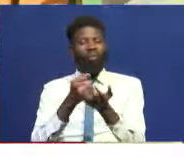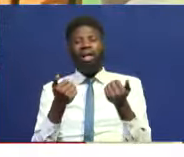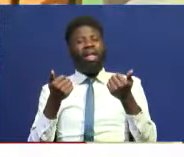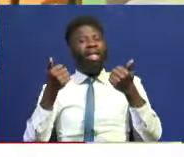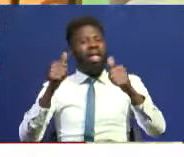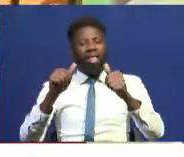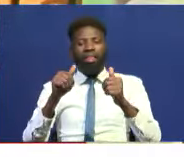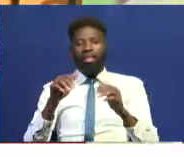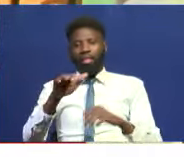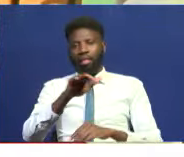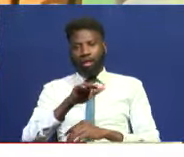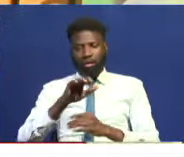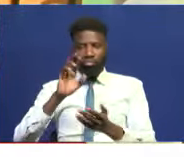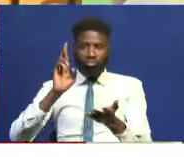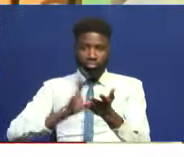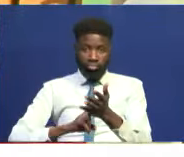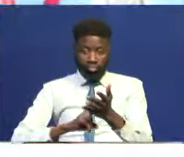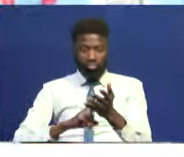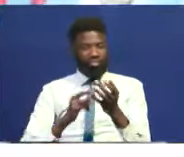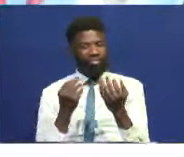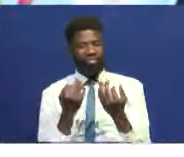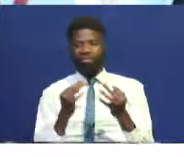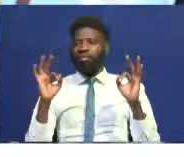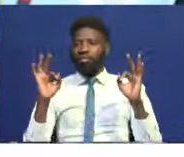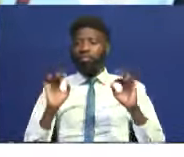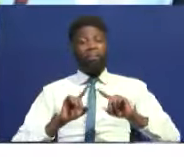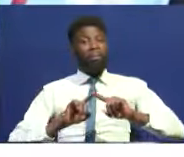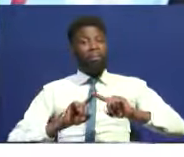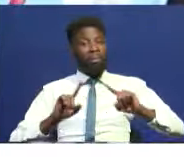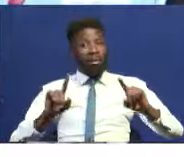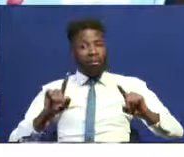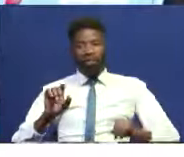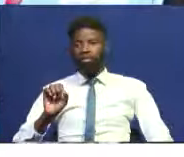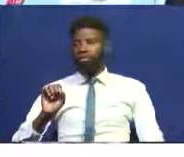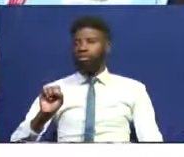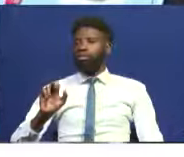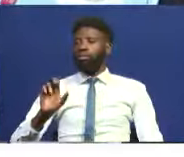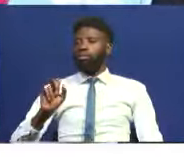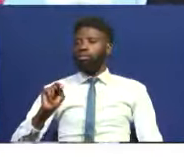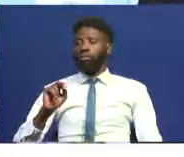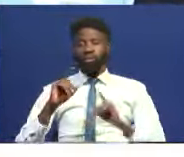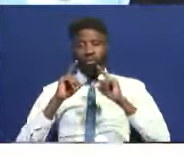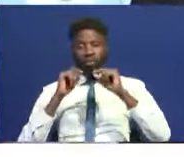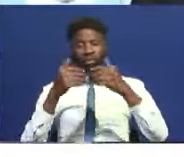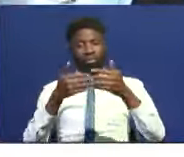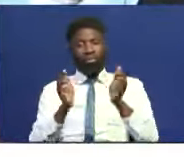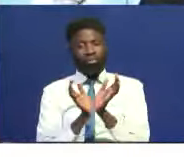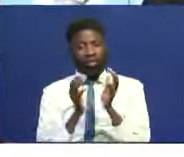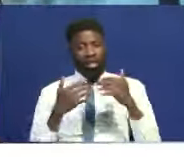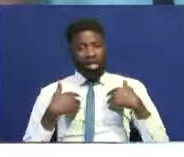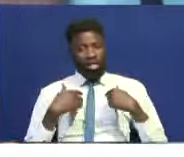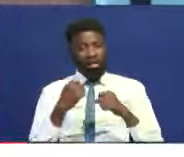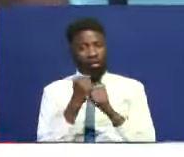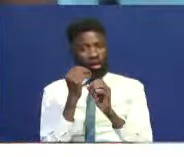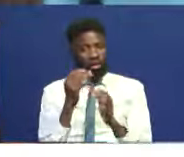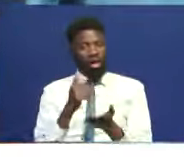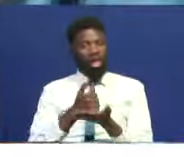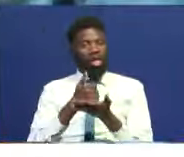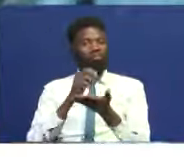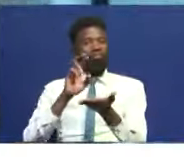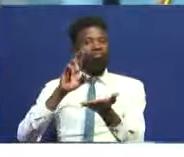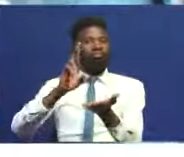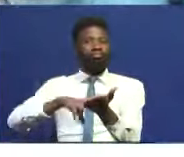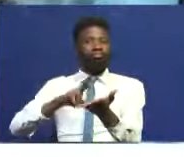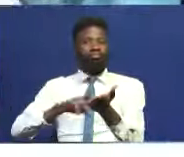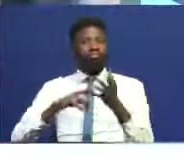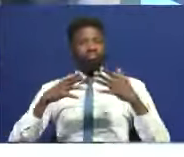points. Registration is free of charge. However, Nakhumicha said community health workers will guide the registration process for those in